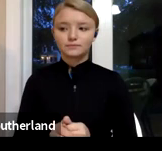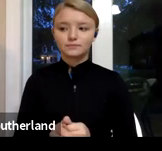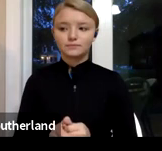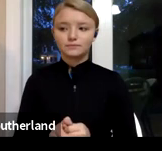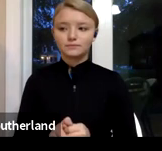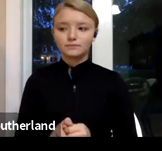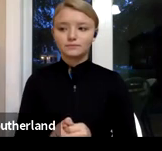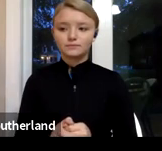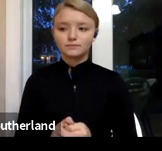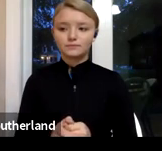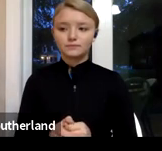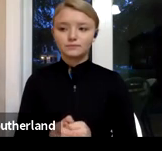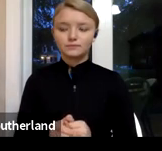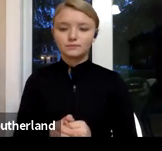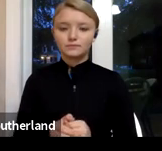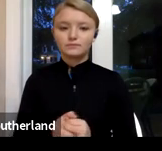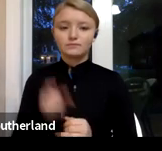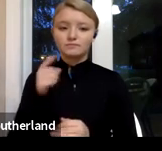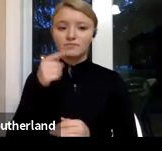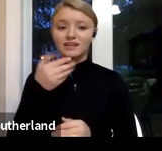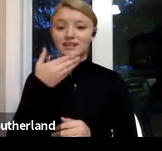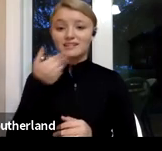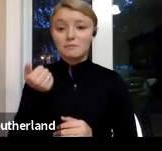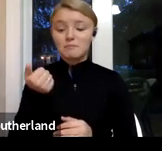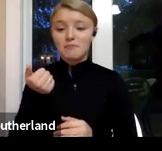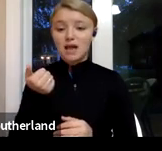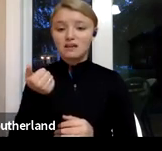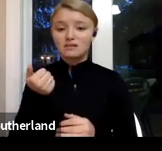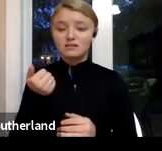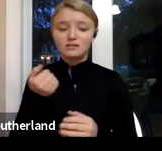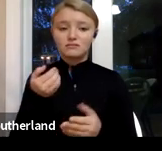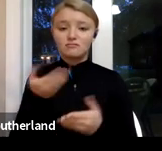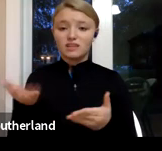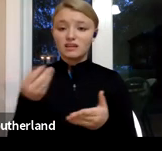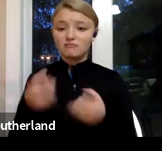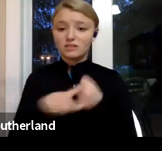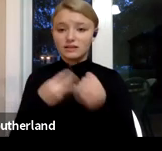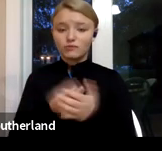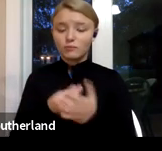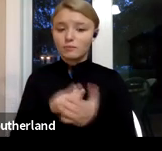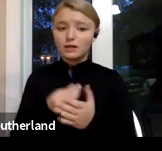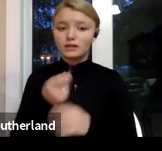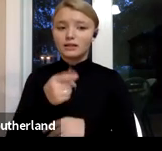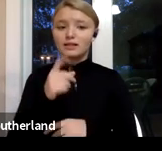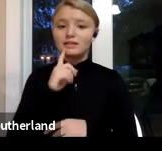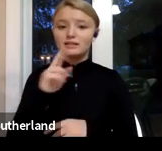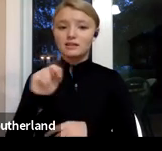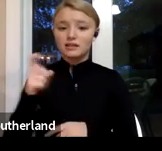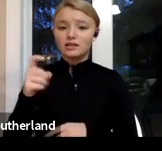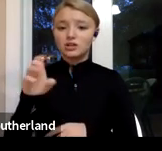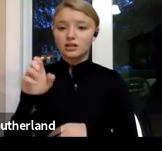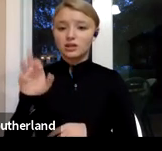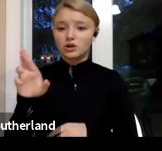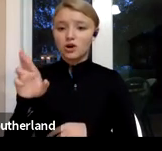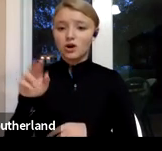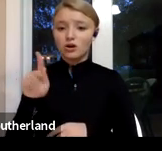Hands down, best bang for your buck is the Ningxia ER kit. And that will save you the most money to keep you